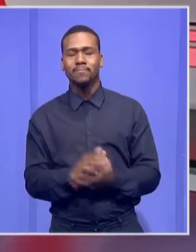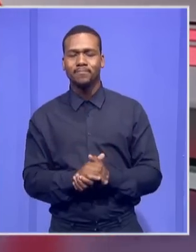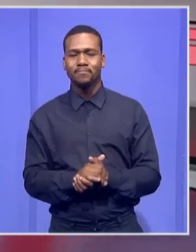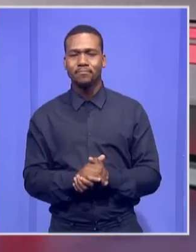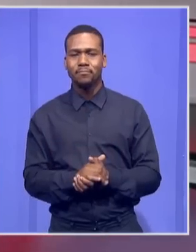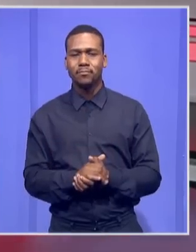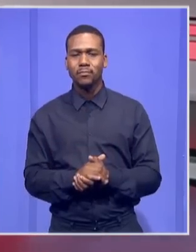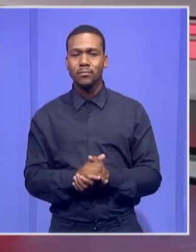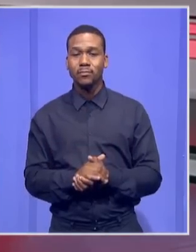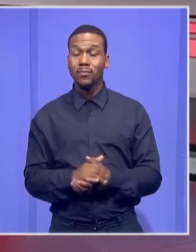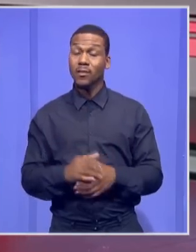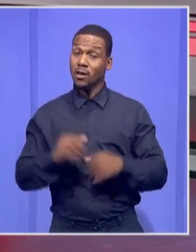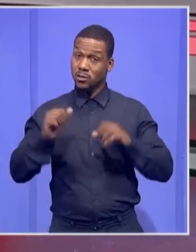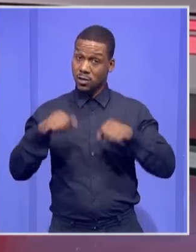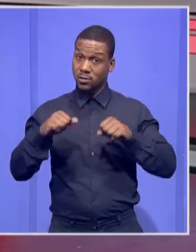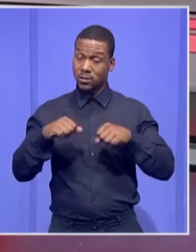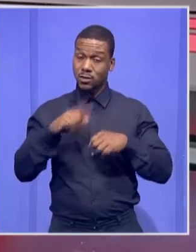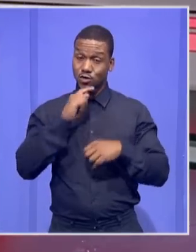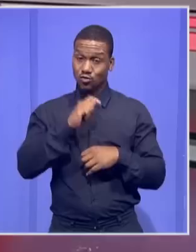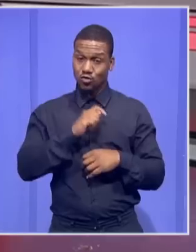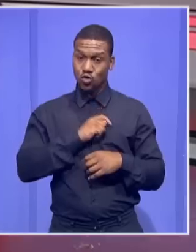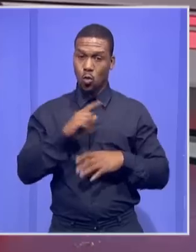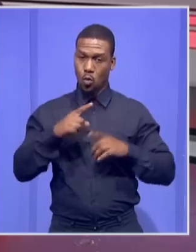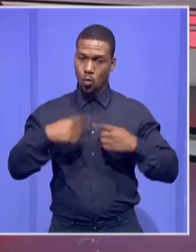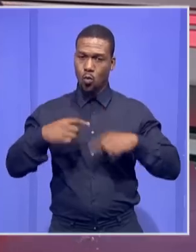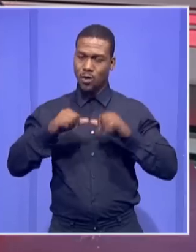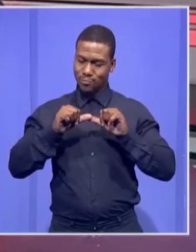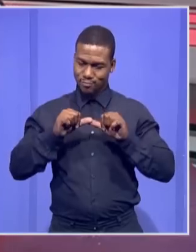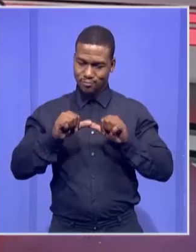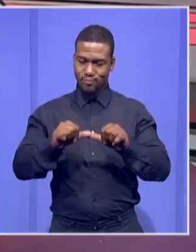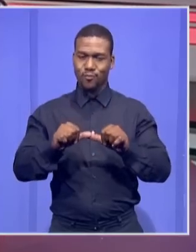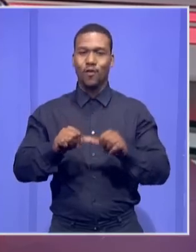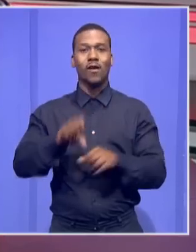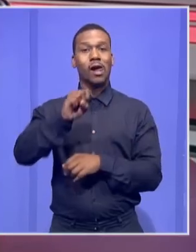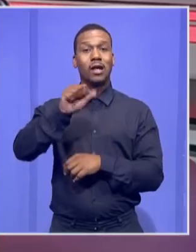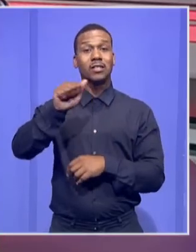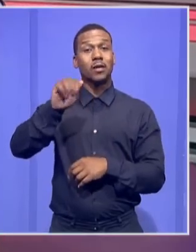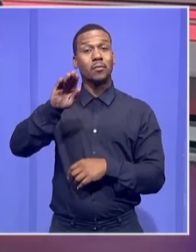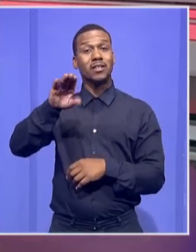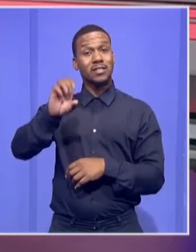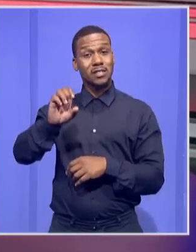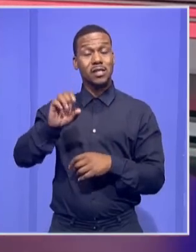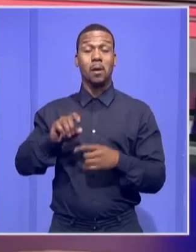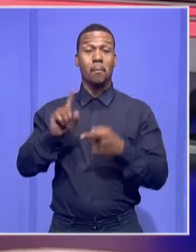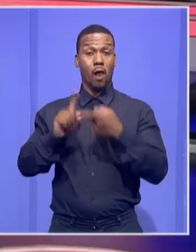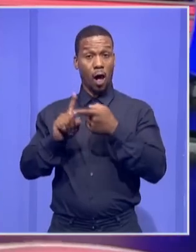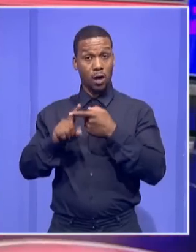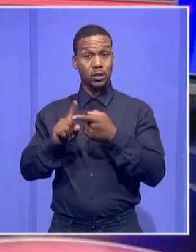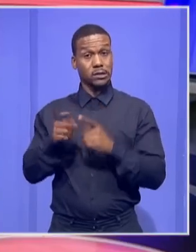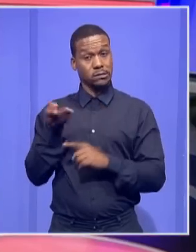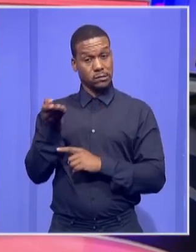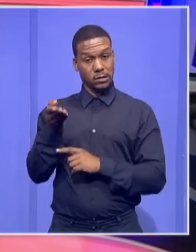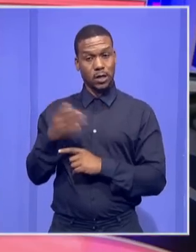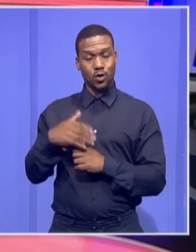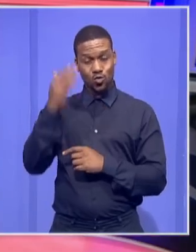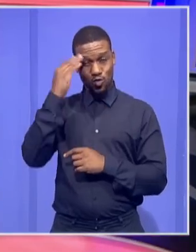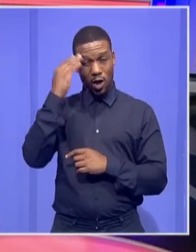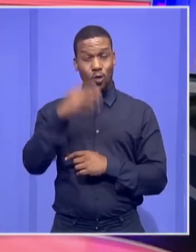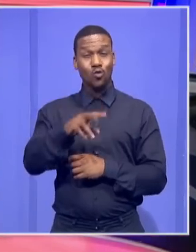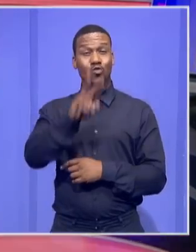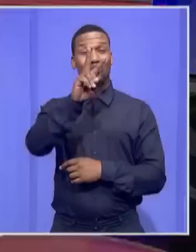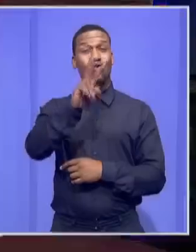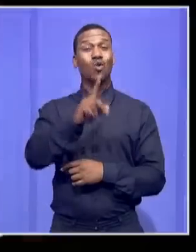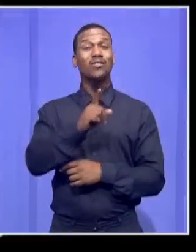like we said, we continue to stream that on our SABC News, SABC Plus. You'll know, Leanne, that over, 2,000 delegates have